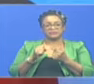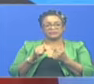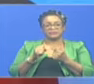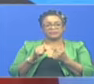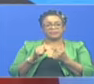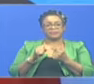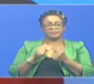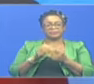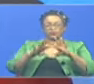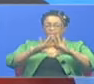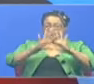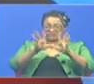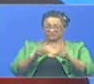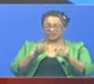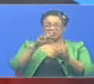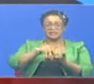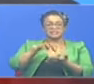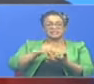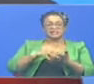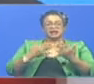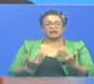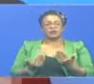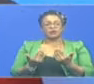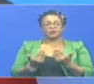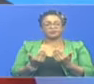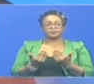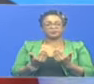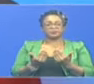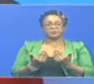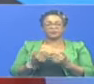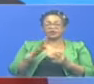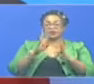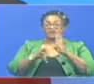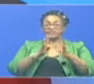Cumulatively, the cases so far tested are